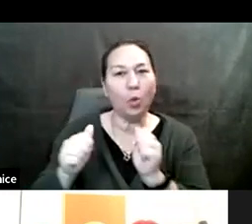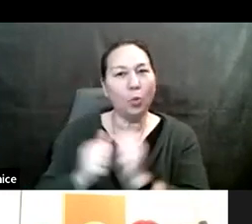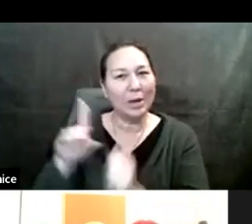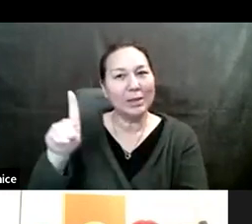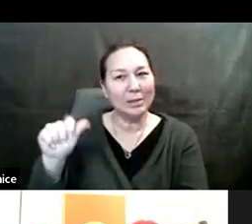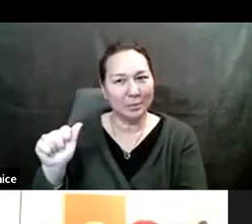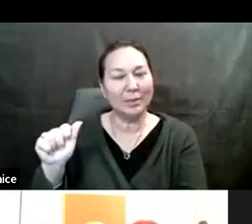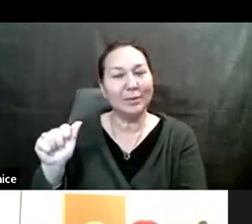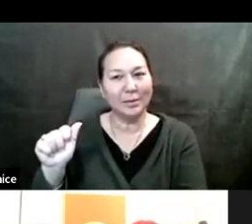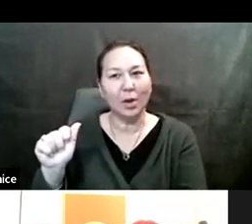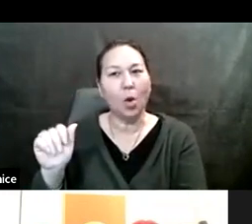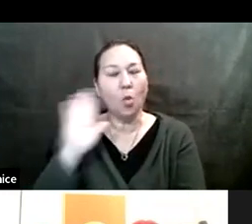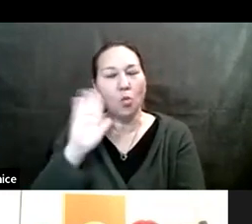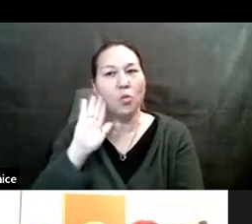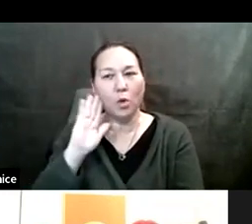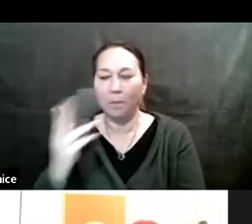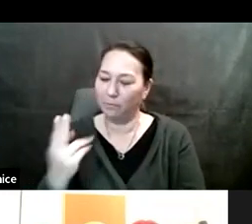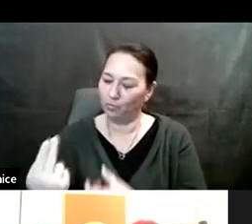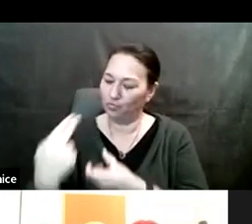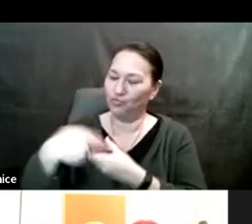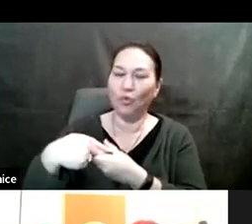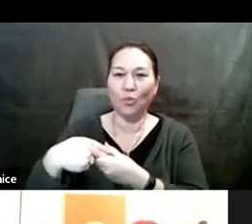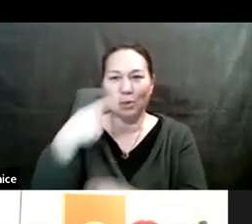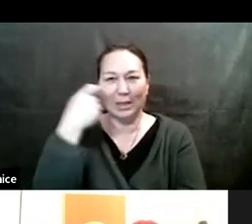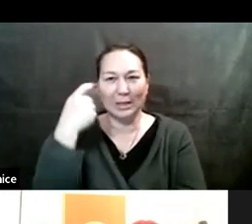will be able to join the summer camps